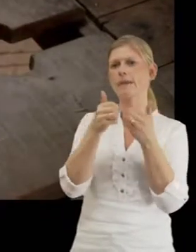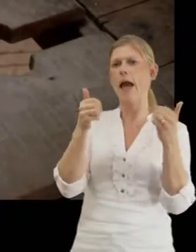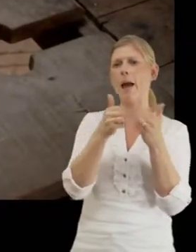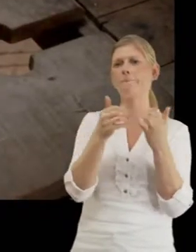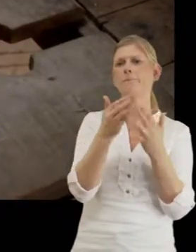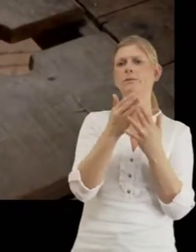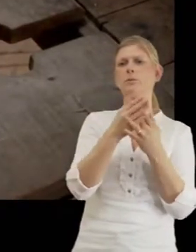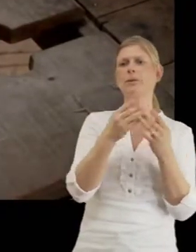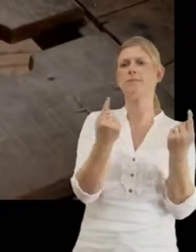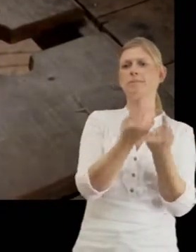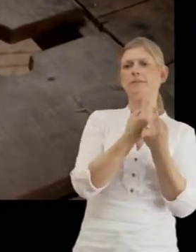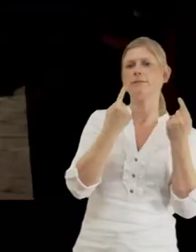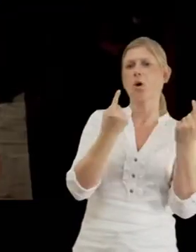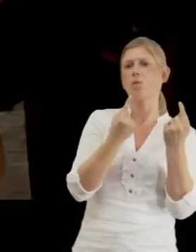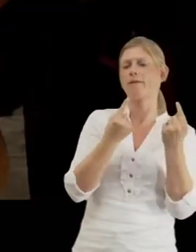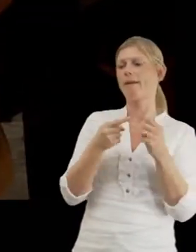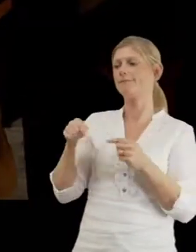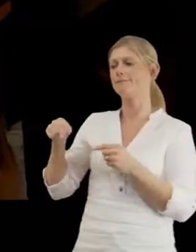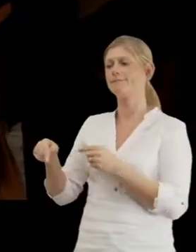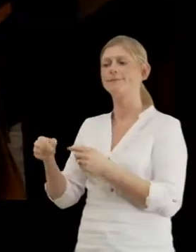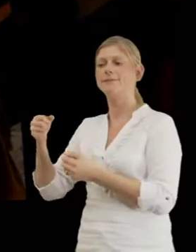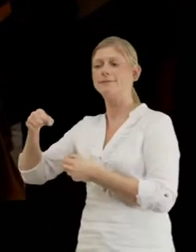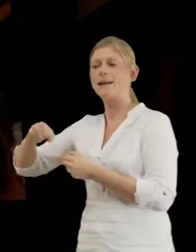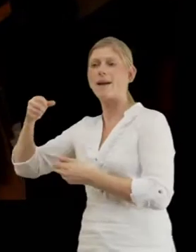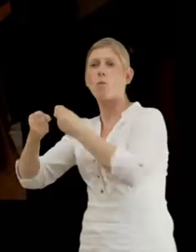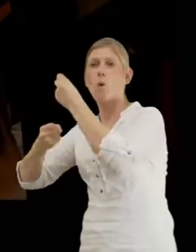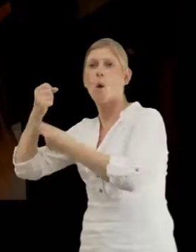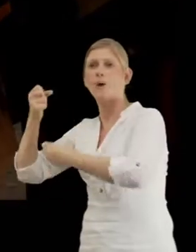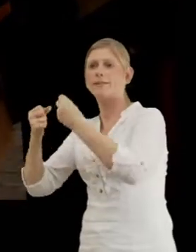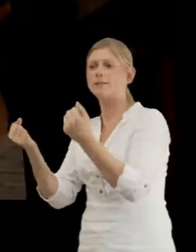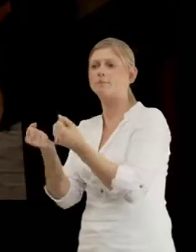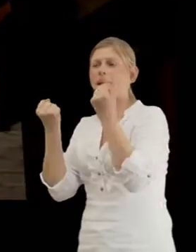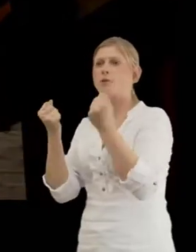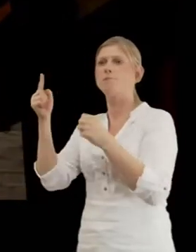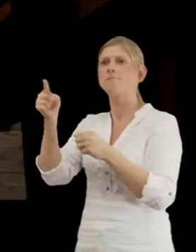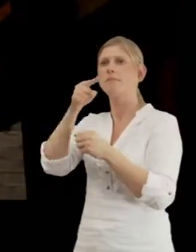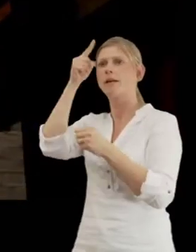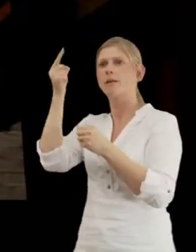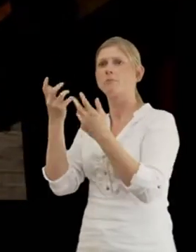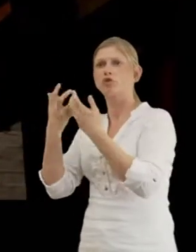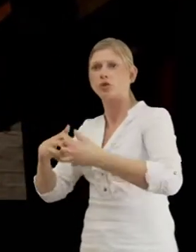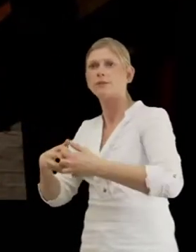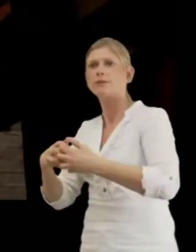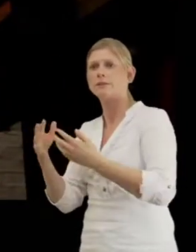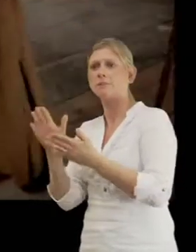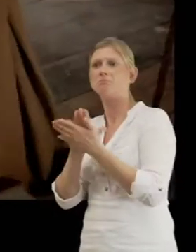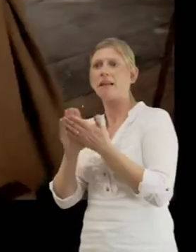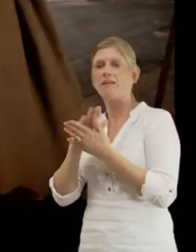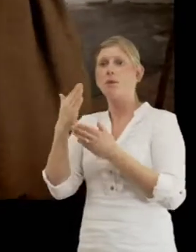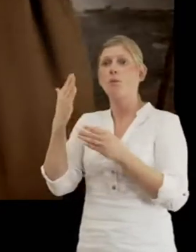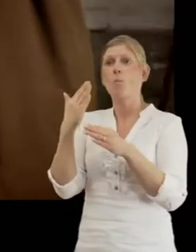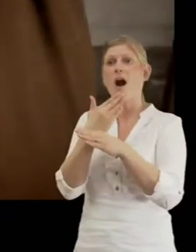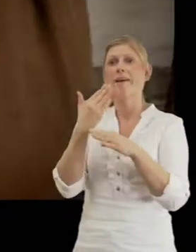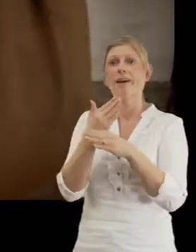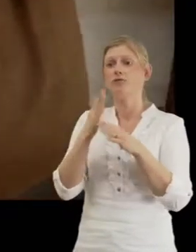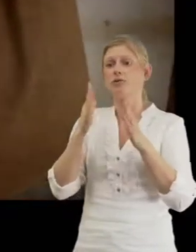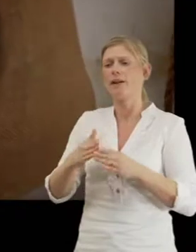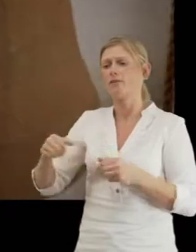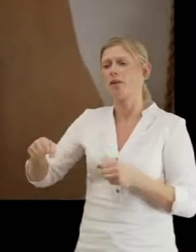the millstones, and even the sack hoist is powered by the mill machinery, saving the millers the back-breaking work